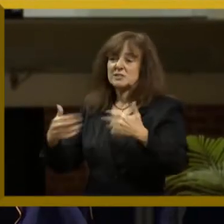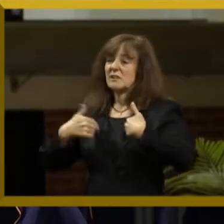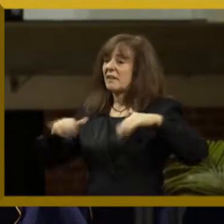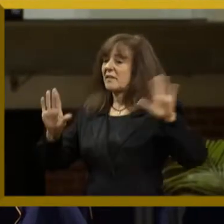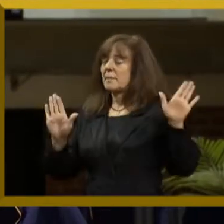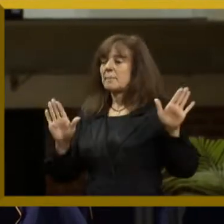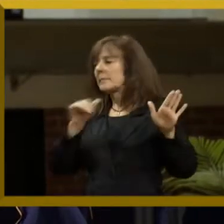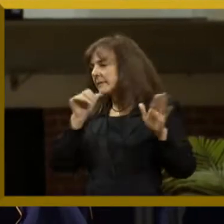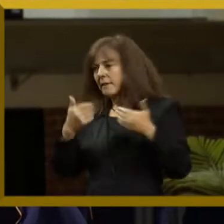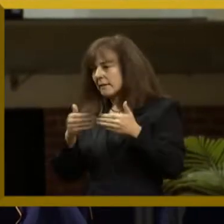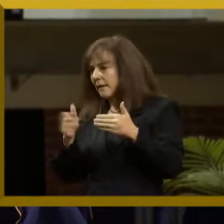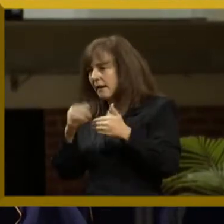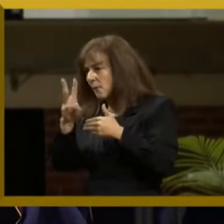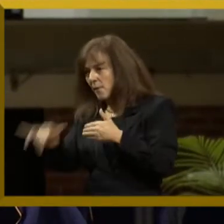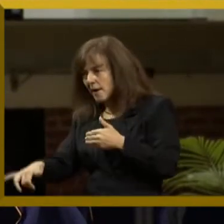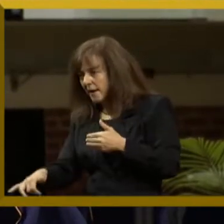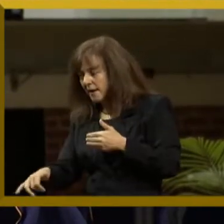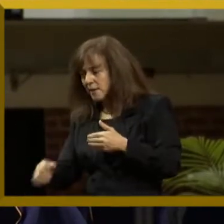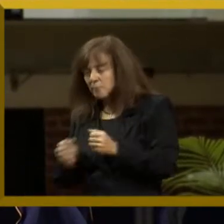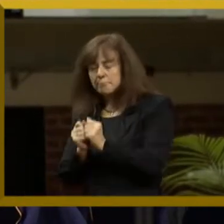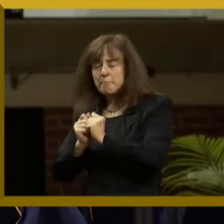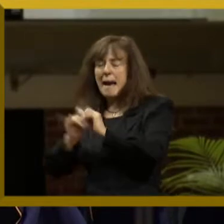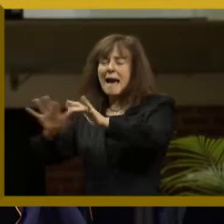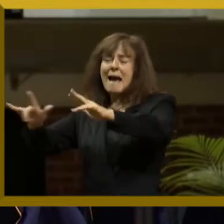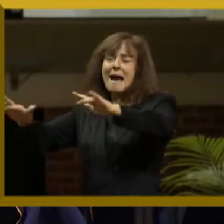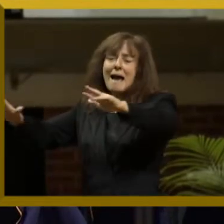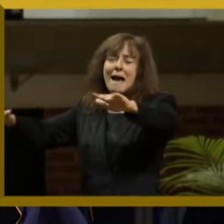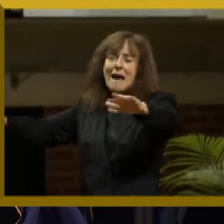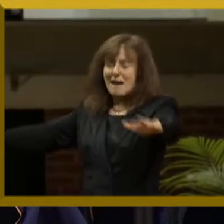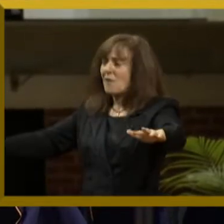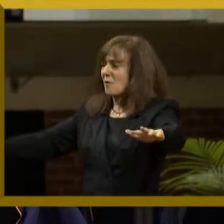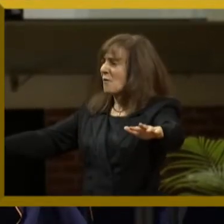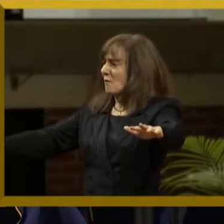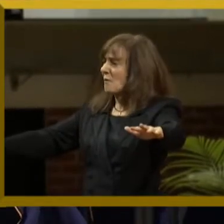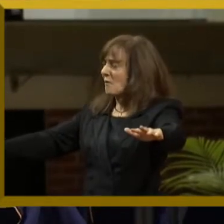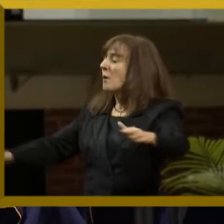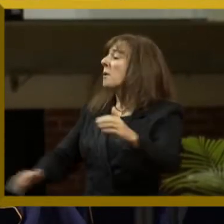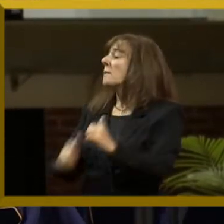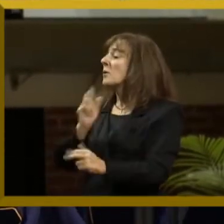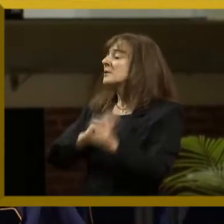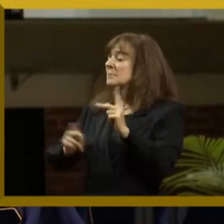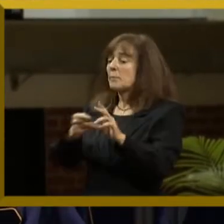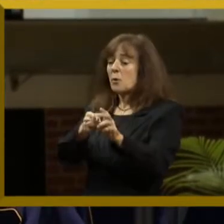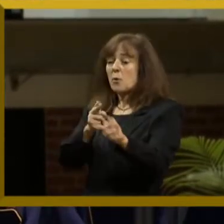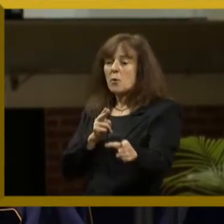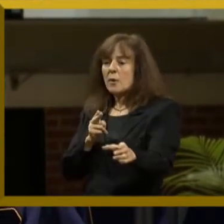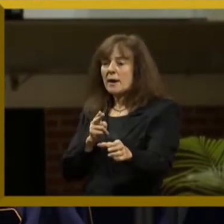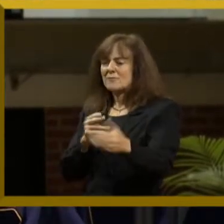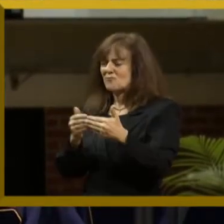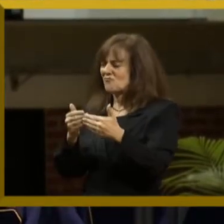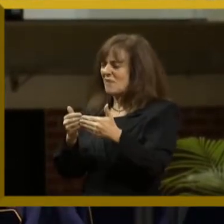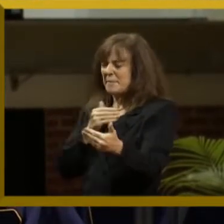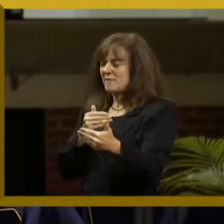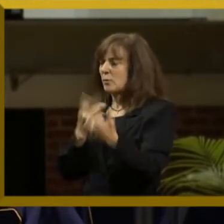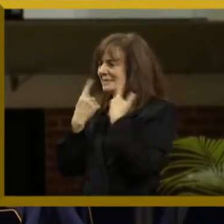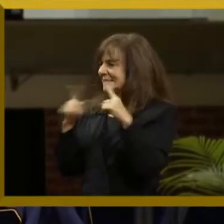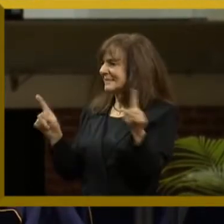not Gateway. We exploded in growth. Most people quit right before